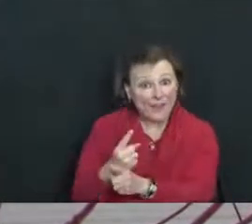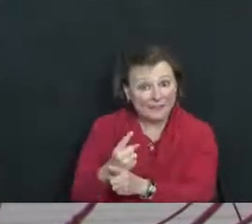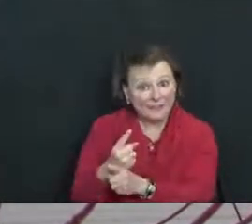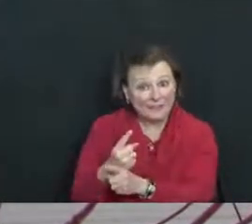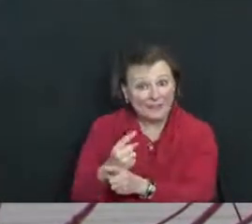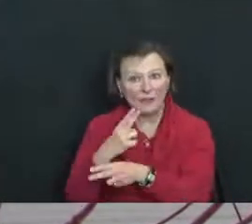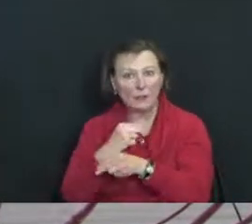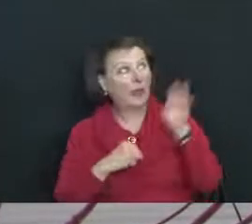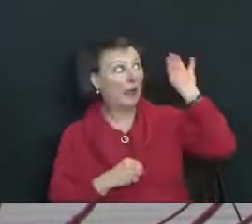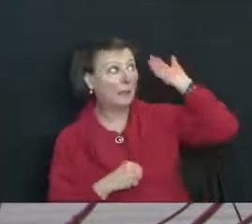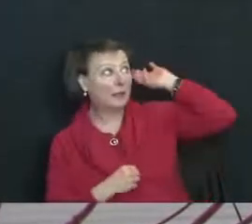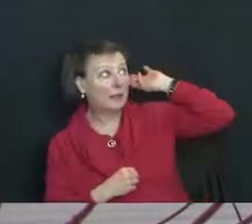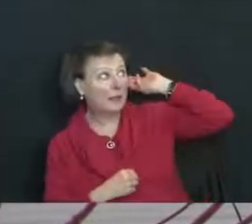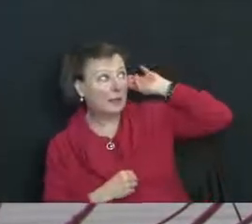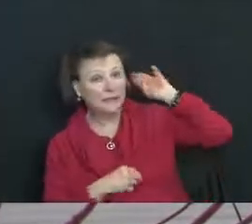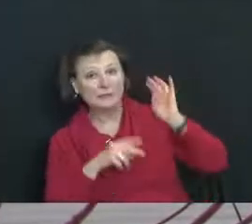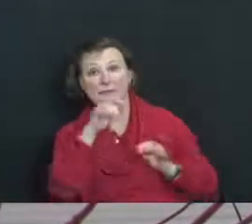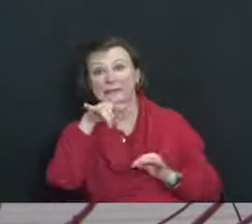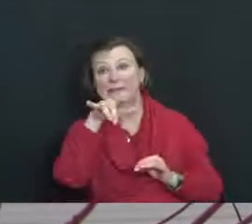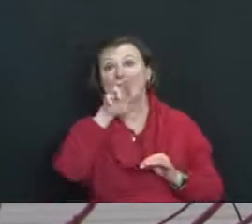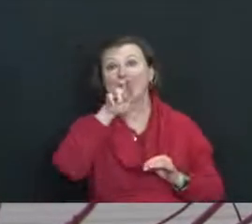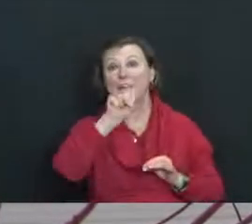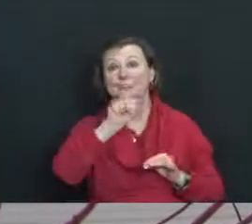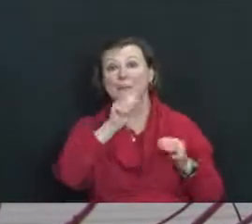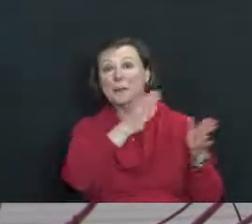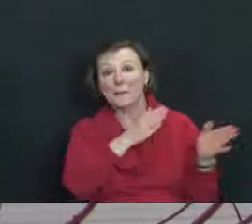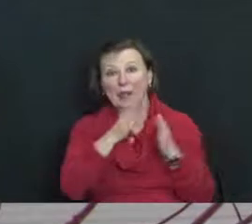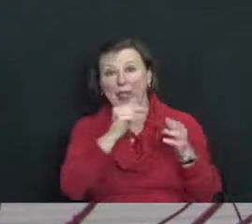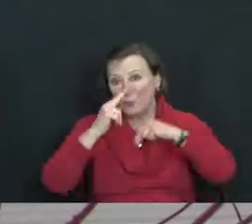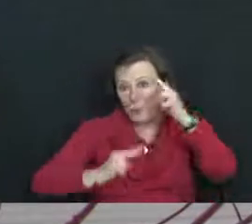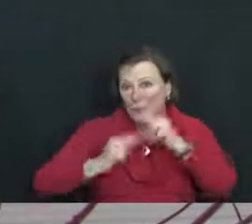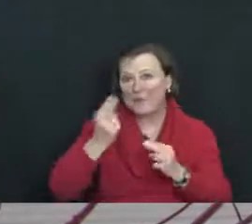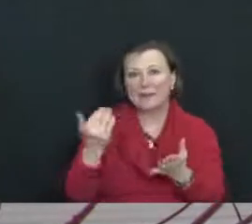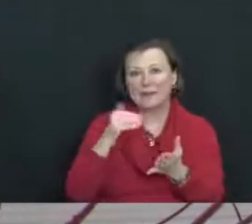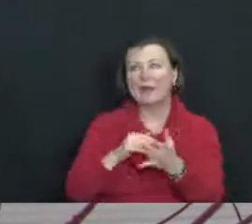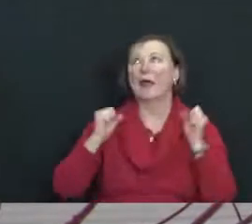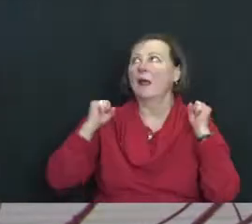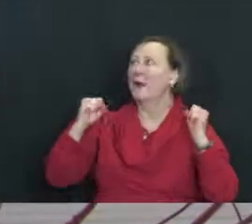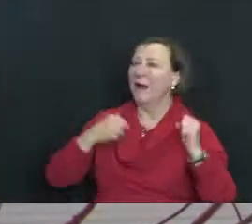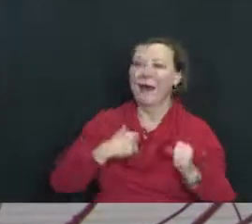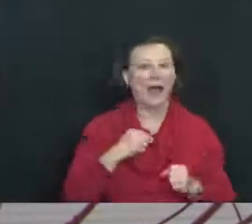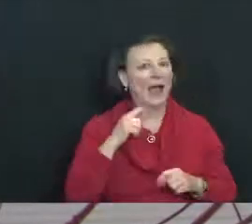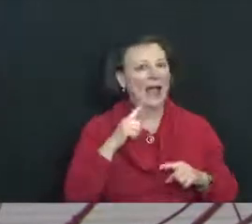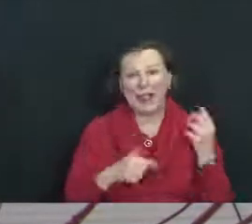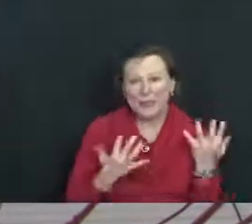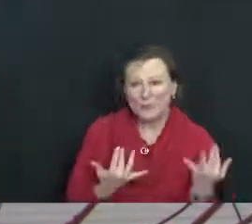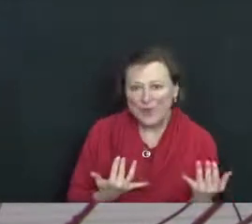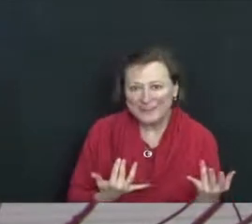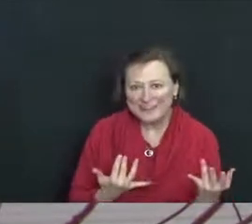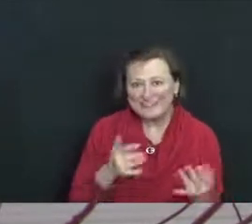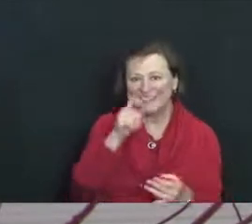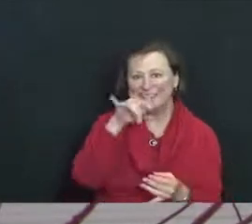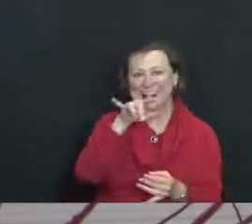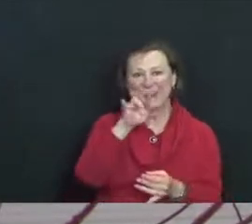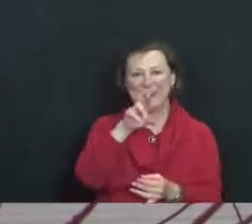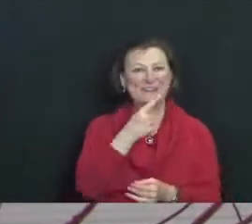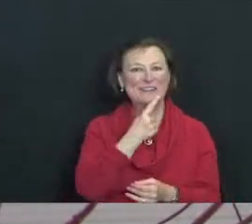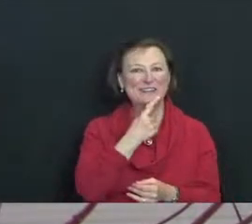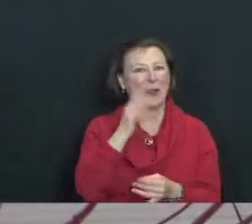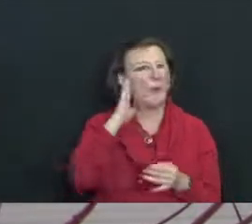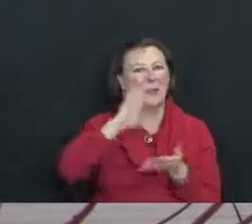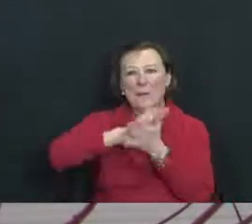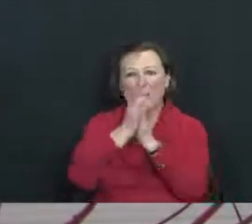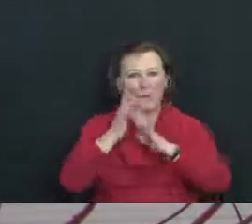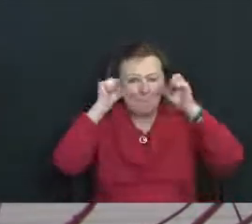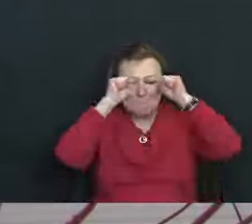listened to Taylor's plans to build again. "I can't wait," Taylor said. "It's going to be